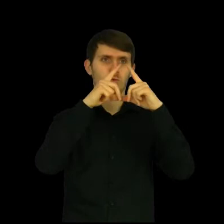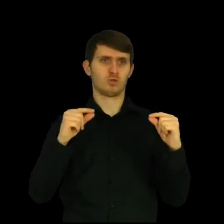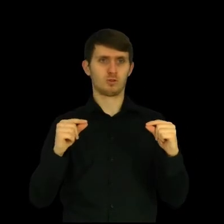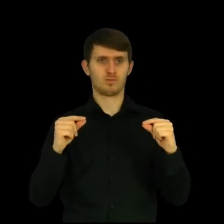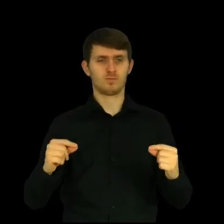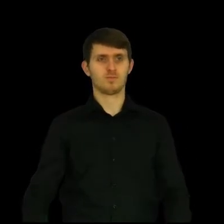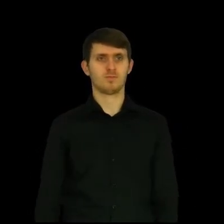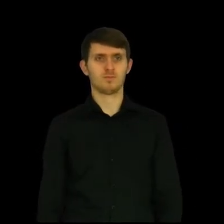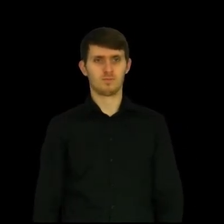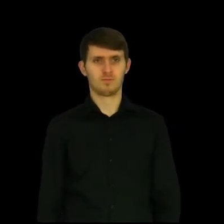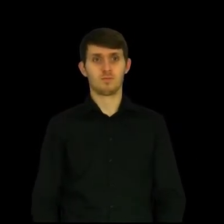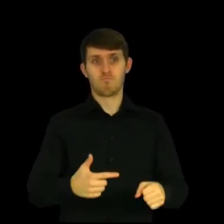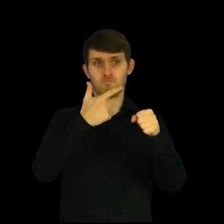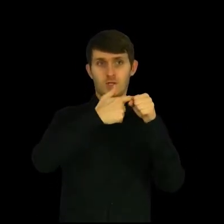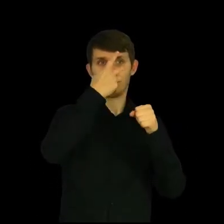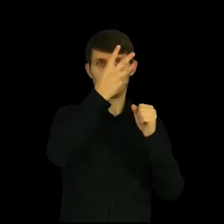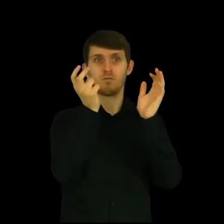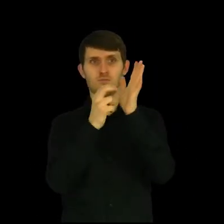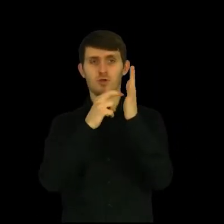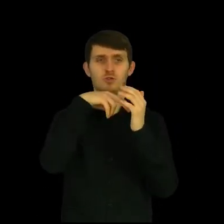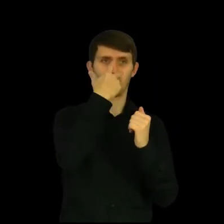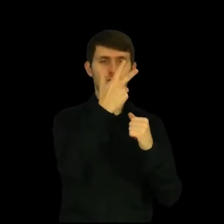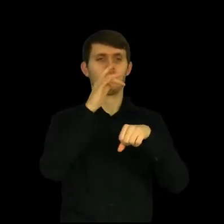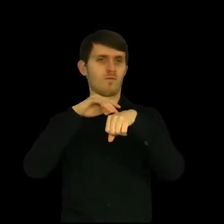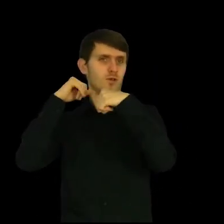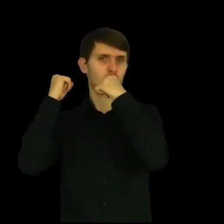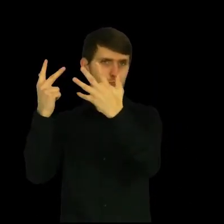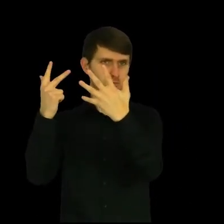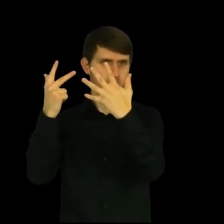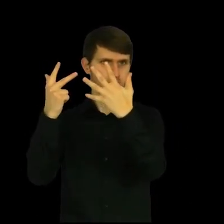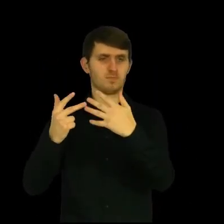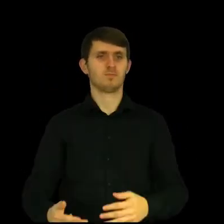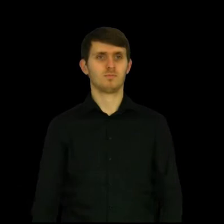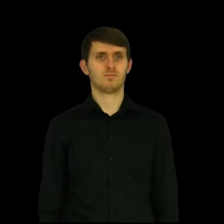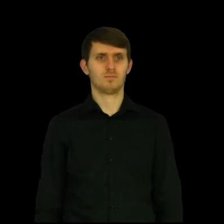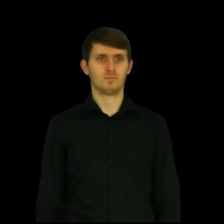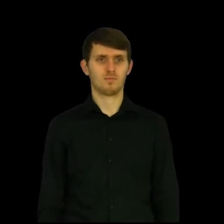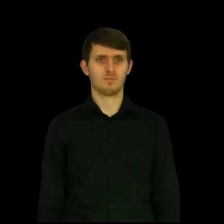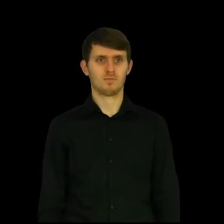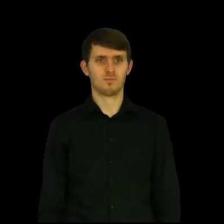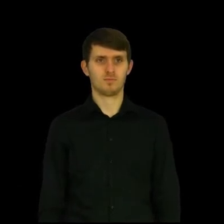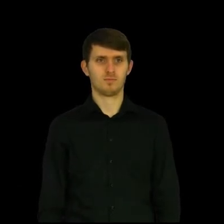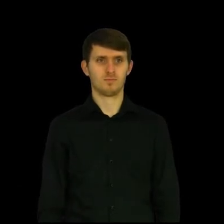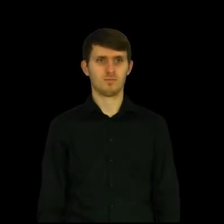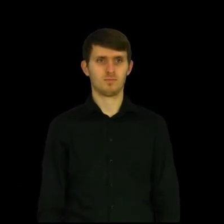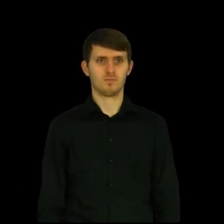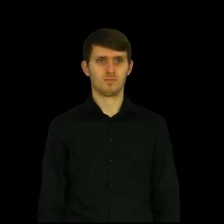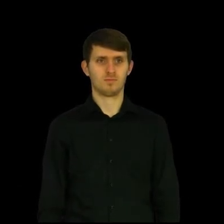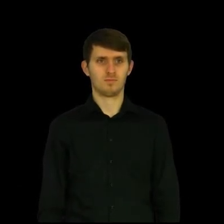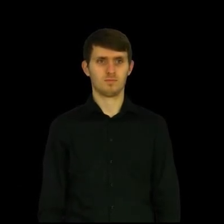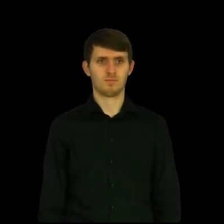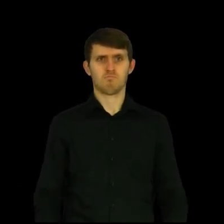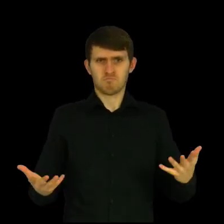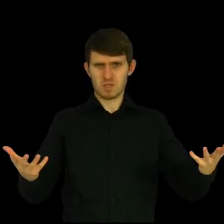1, 2, 3, 4, 5, 6, 7, 8 in each group. So we could say that 24 divided by 3 is equal to